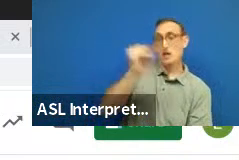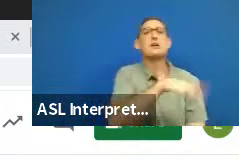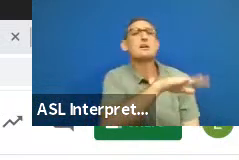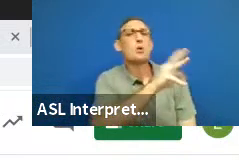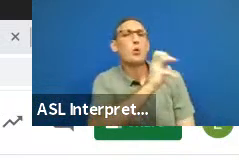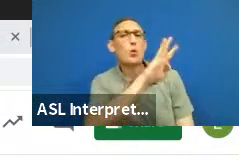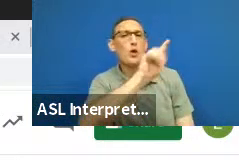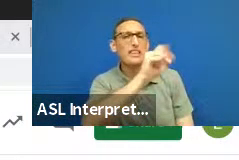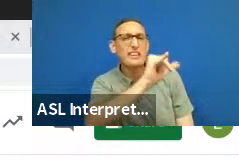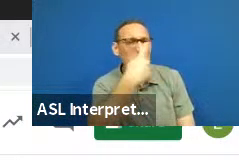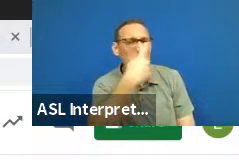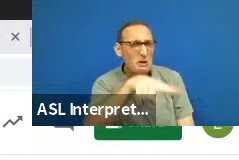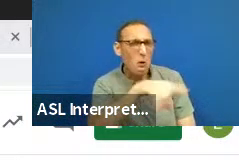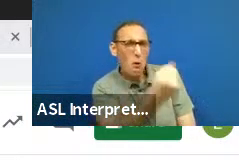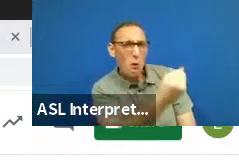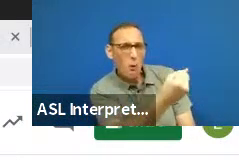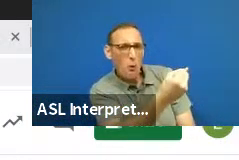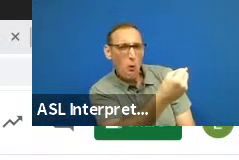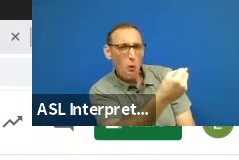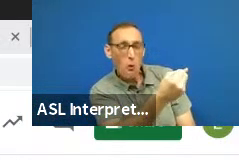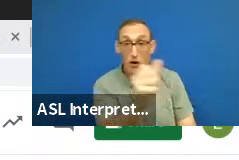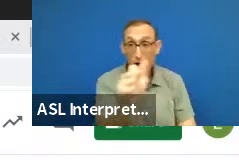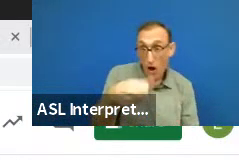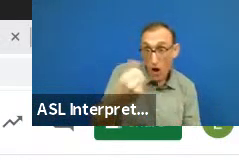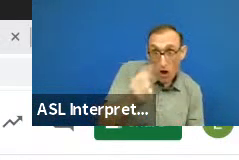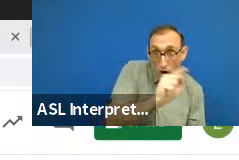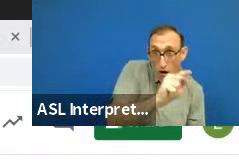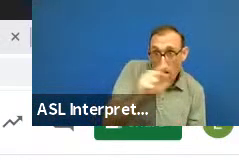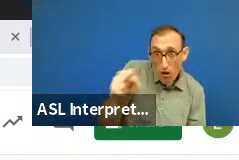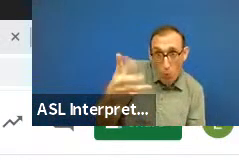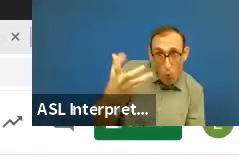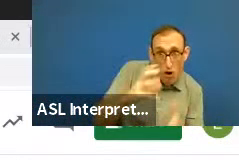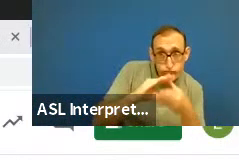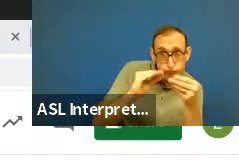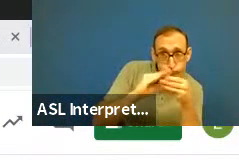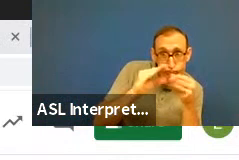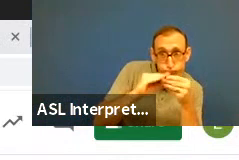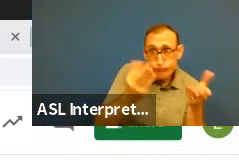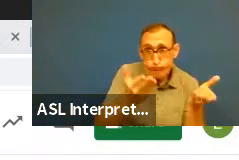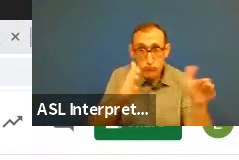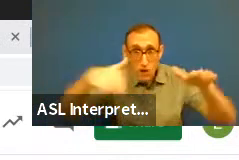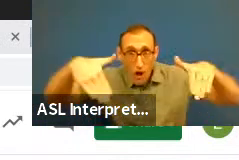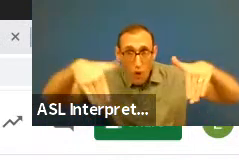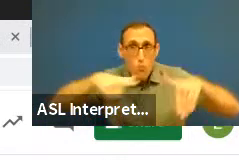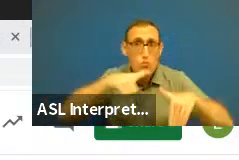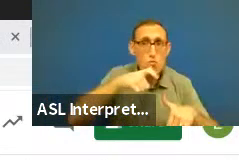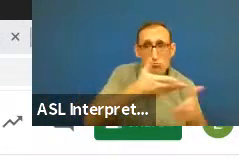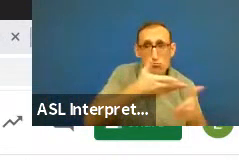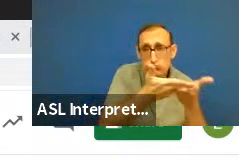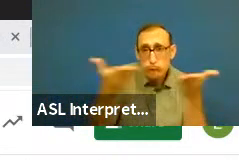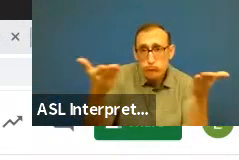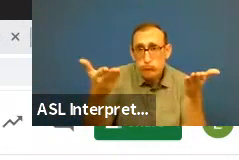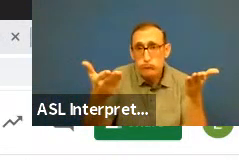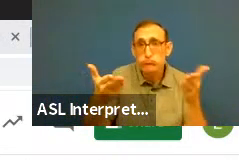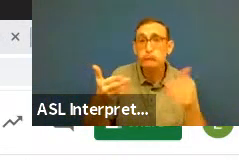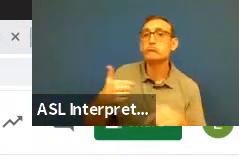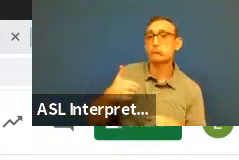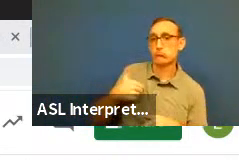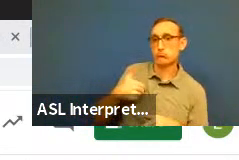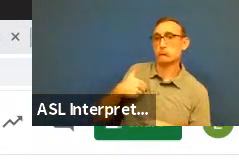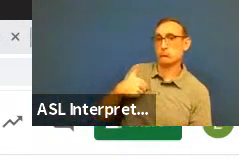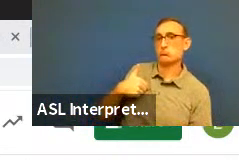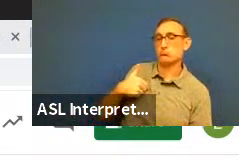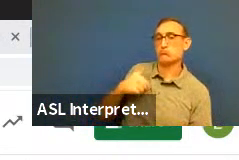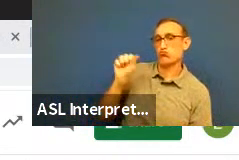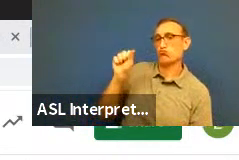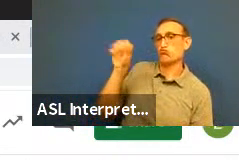can you hold on one second? I think, was there Sure. anybody else that wanted to speak that has not spoken? I just wanted to say, I